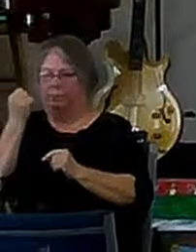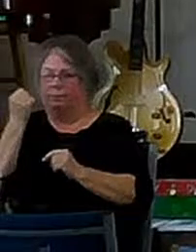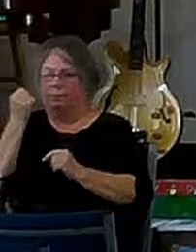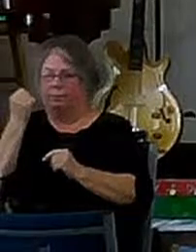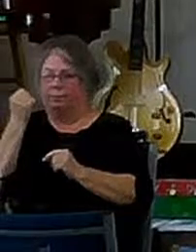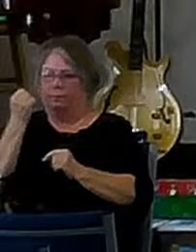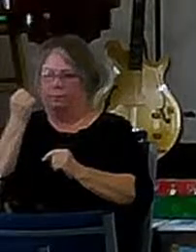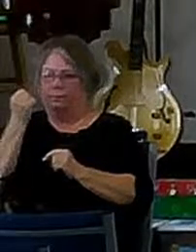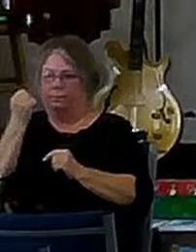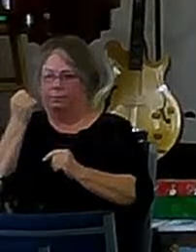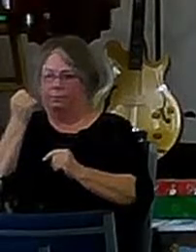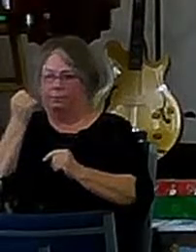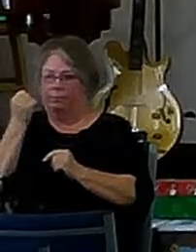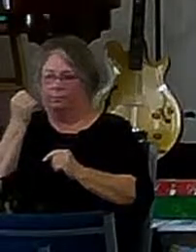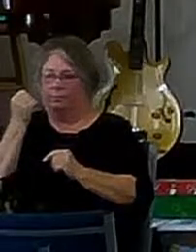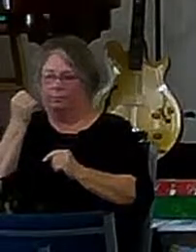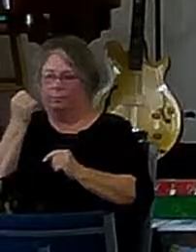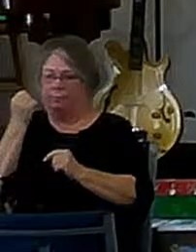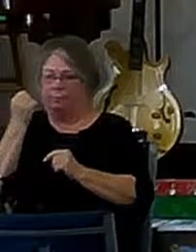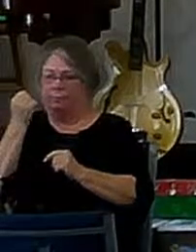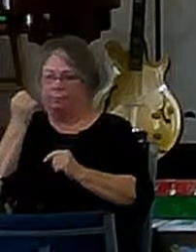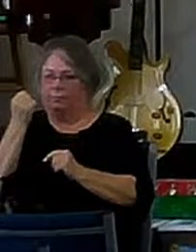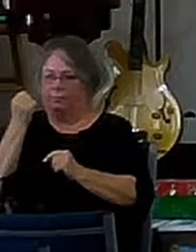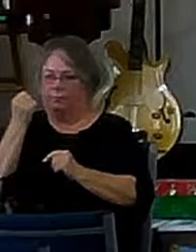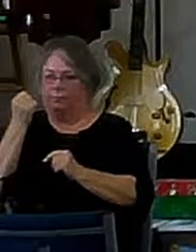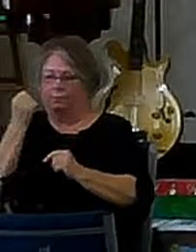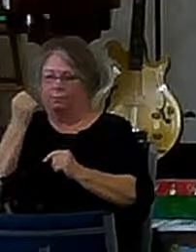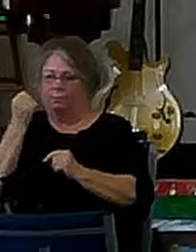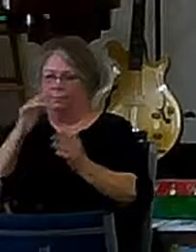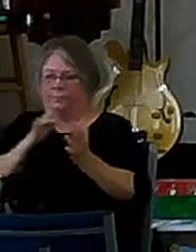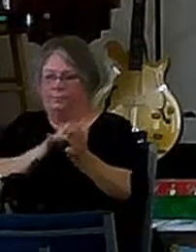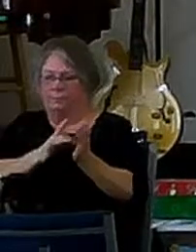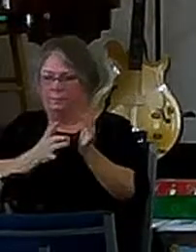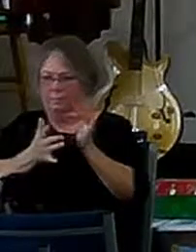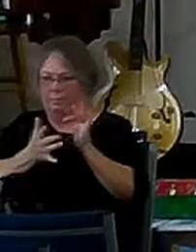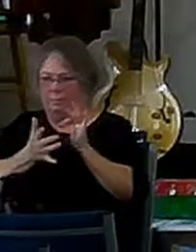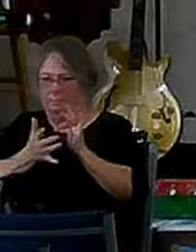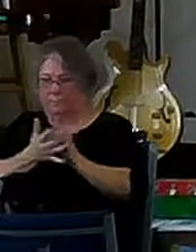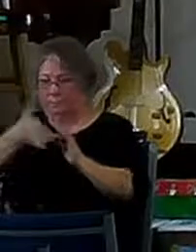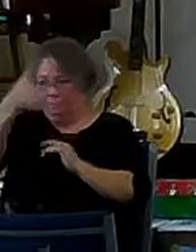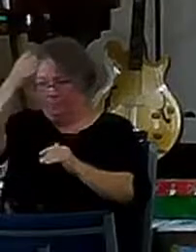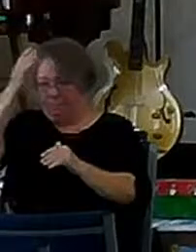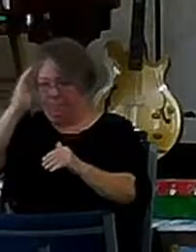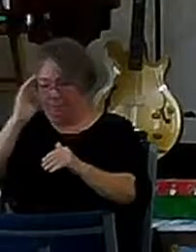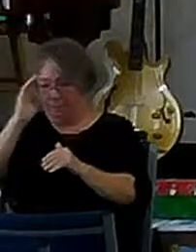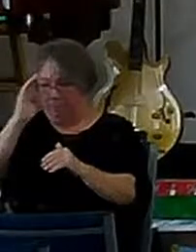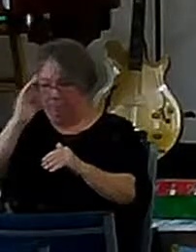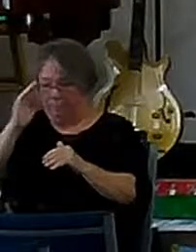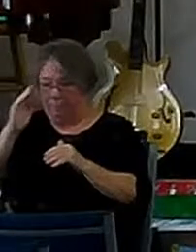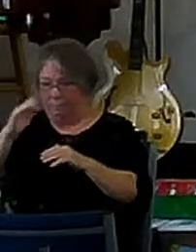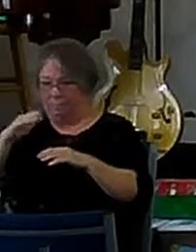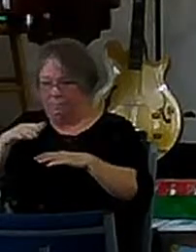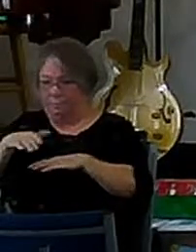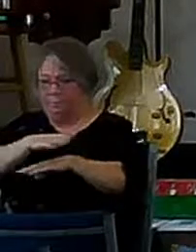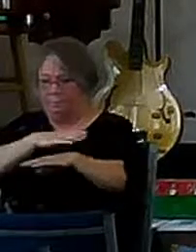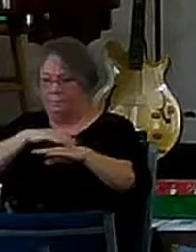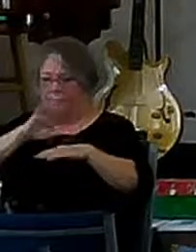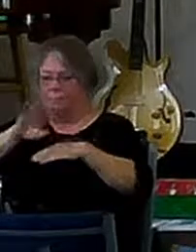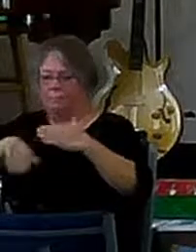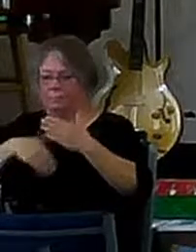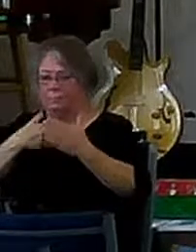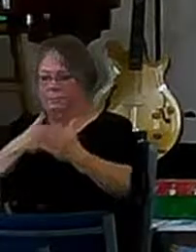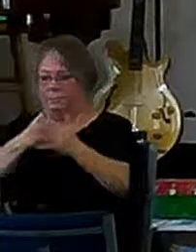the Christ, who is God over all, blessed forever. Amen.